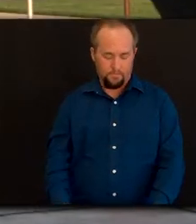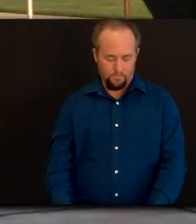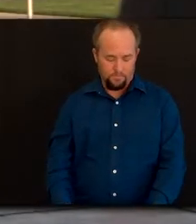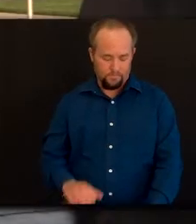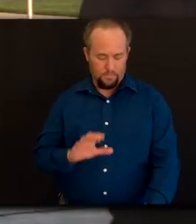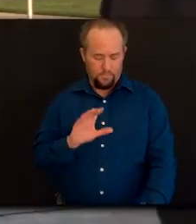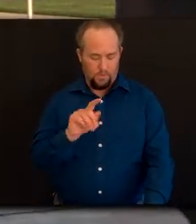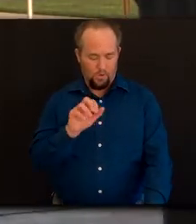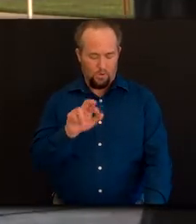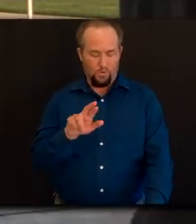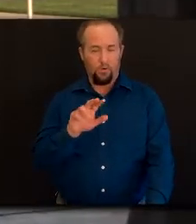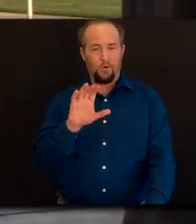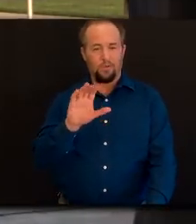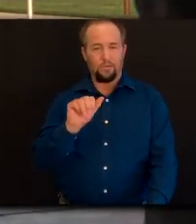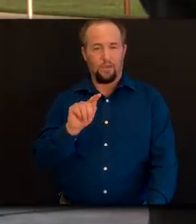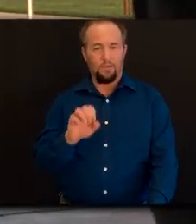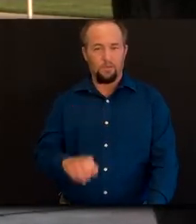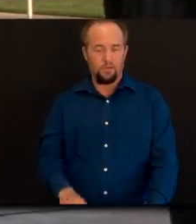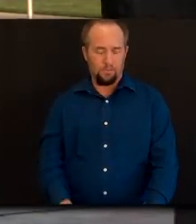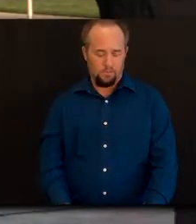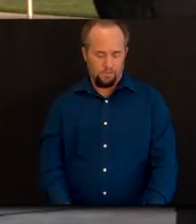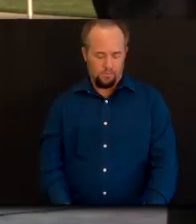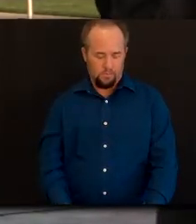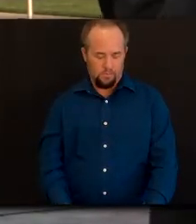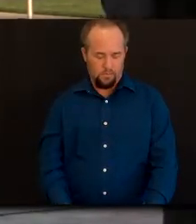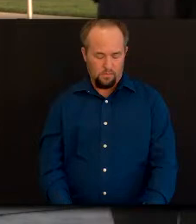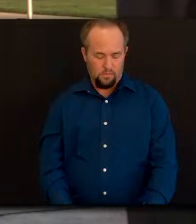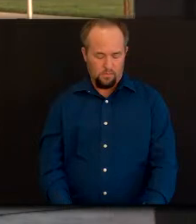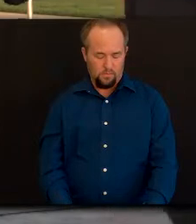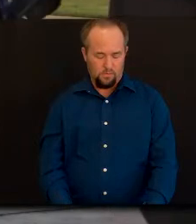Carter Ryan Kate.